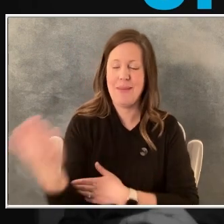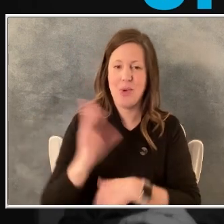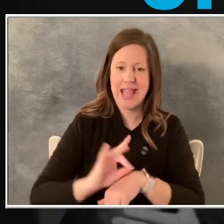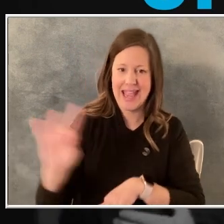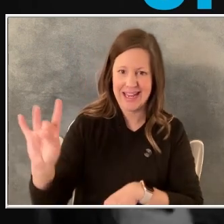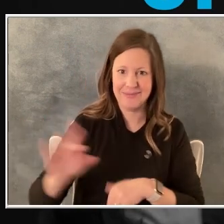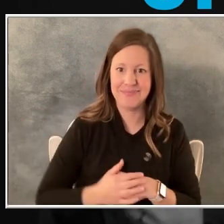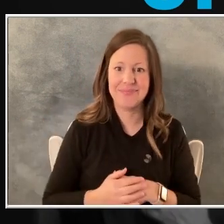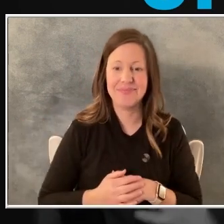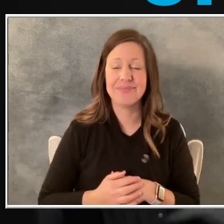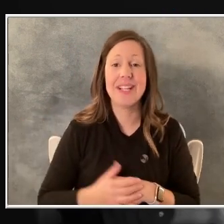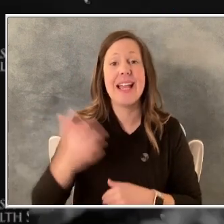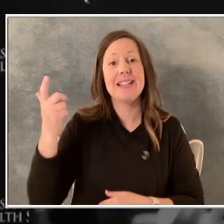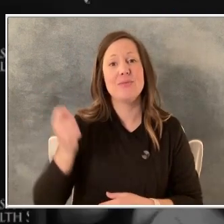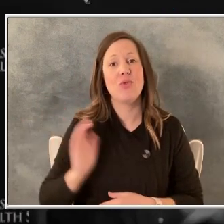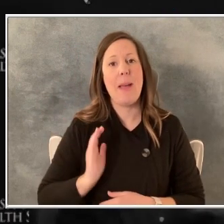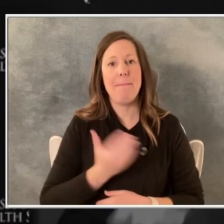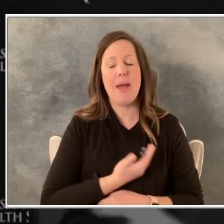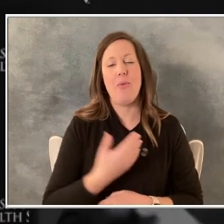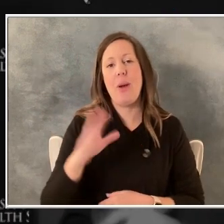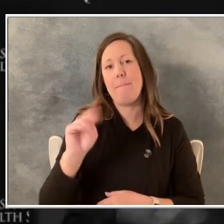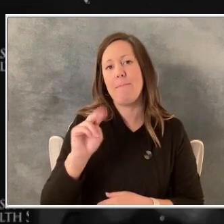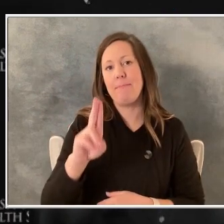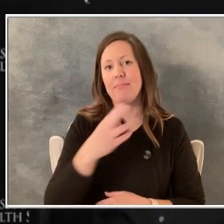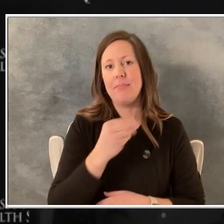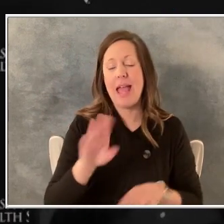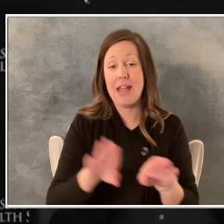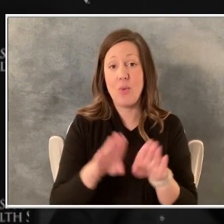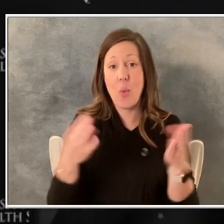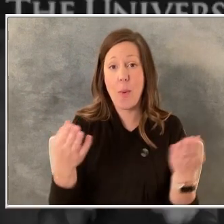Subscribe to our Morning Medical Update and Open Mics with